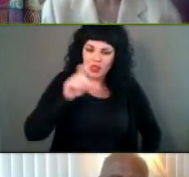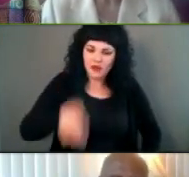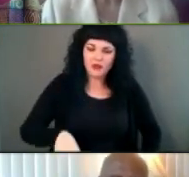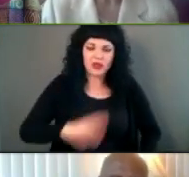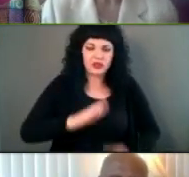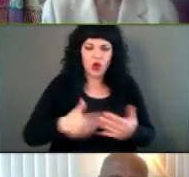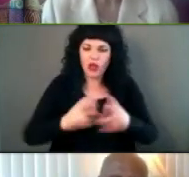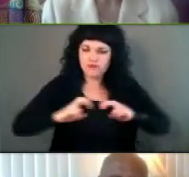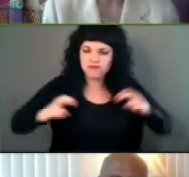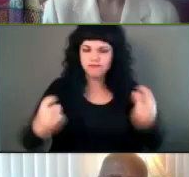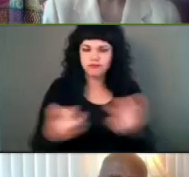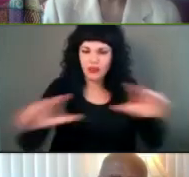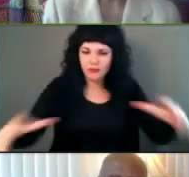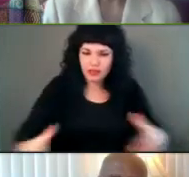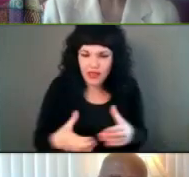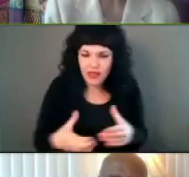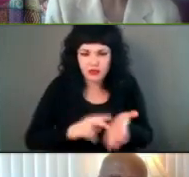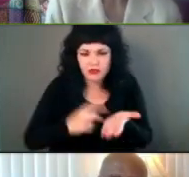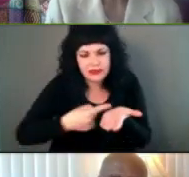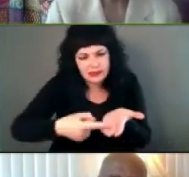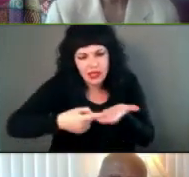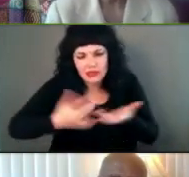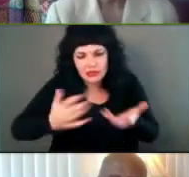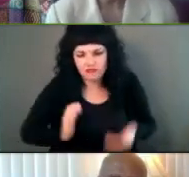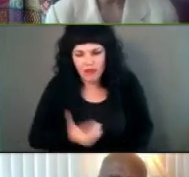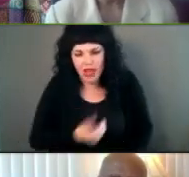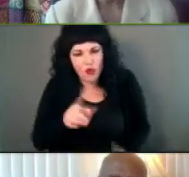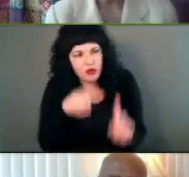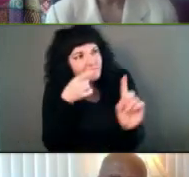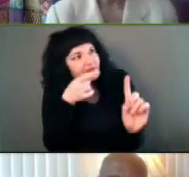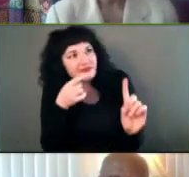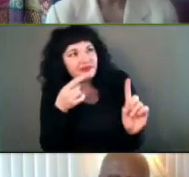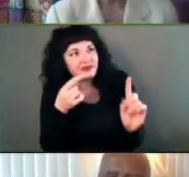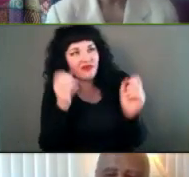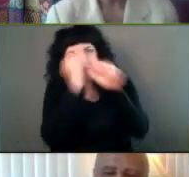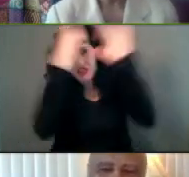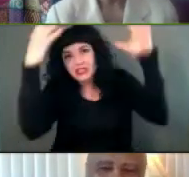that vision happen. Christine?